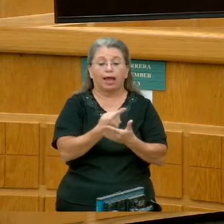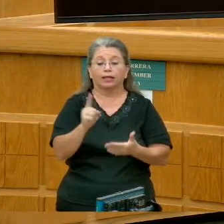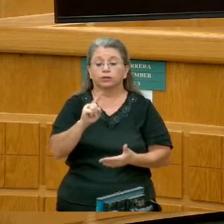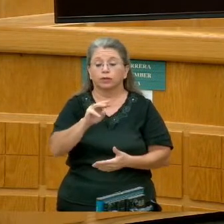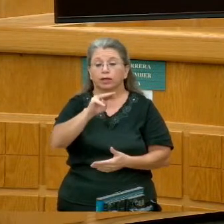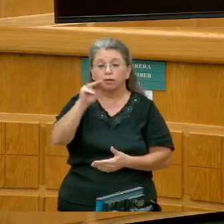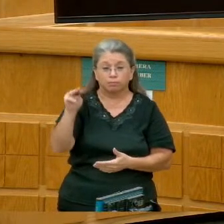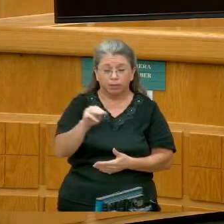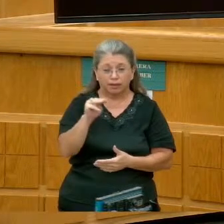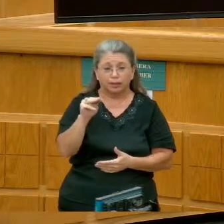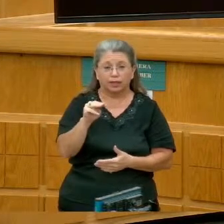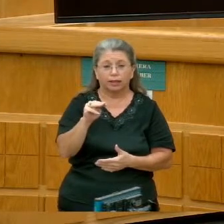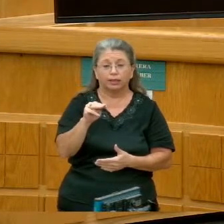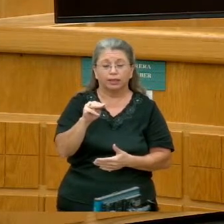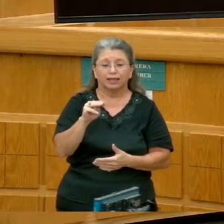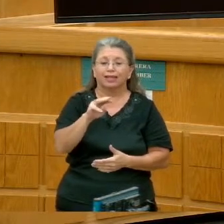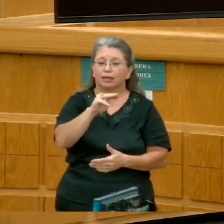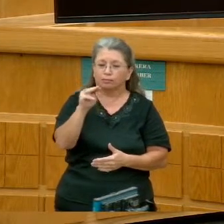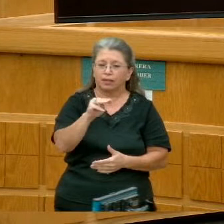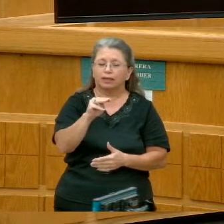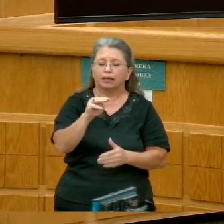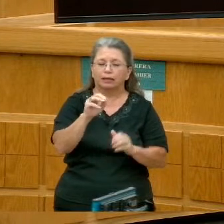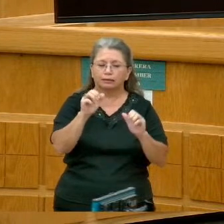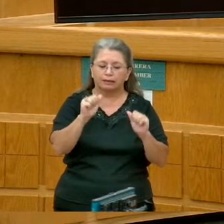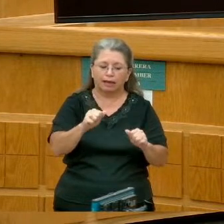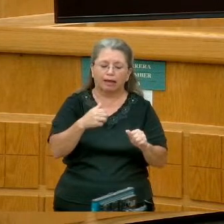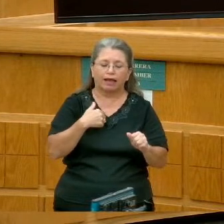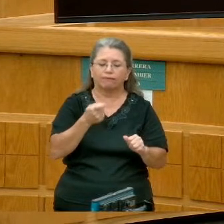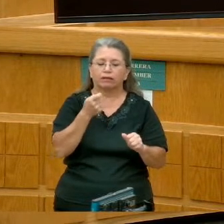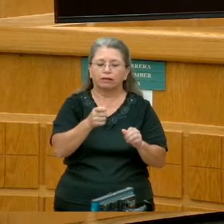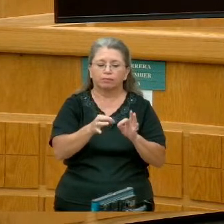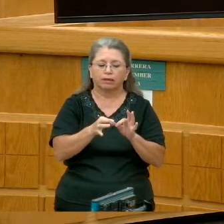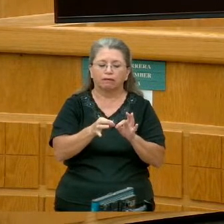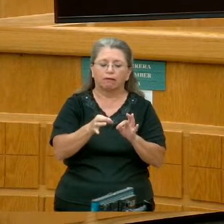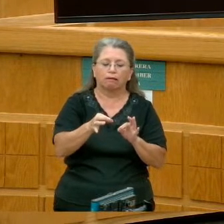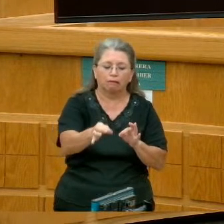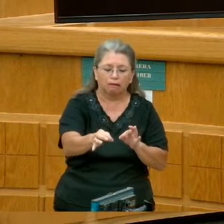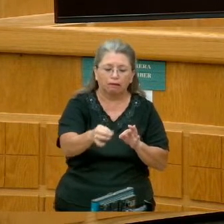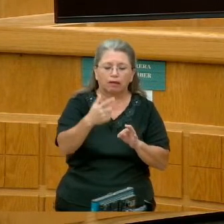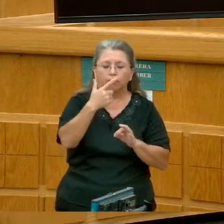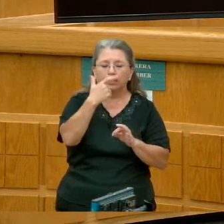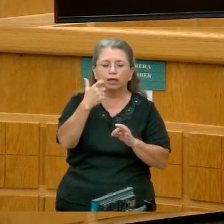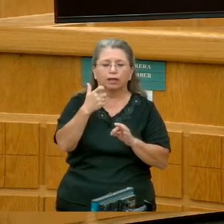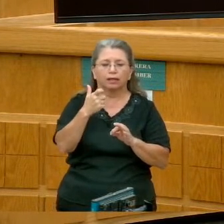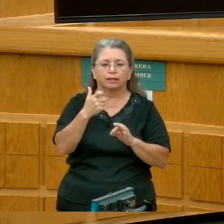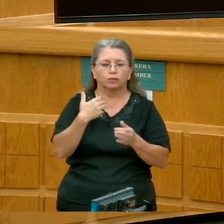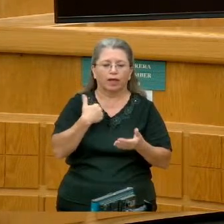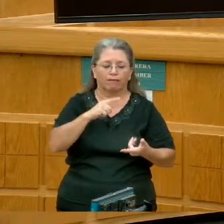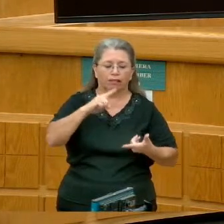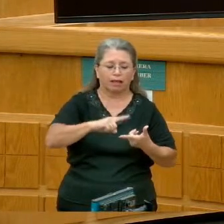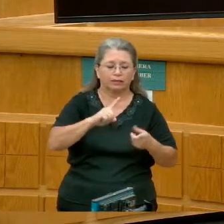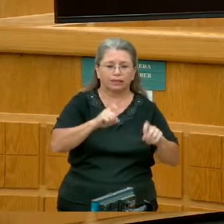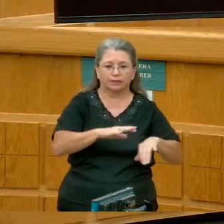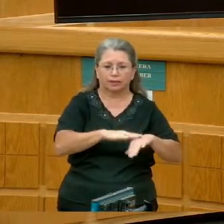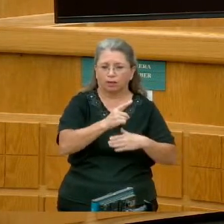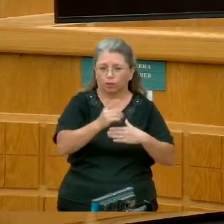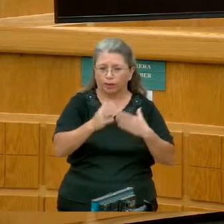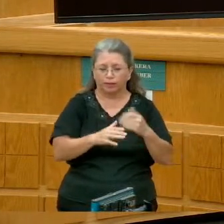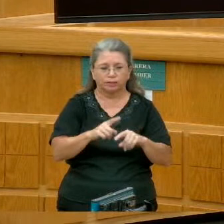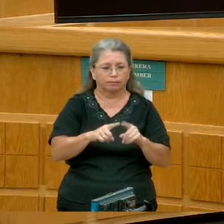Monday, and Mondays can be somewhat of a lag because of less testing over the weekend. But this Monday, we